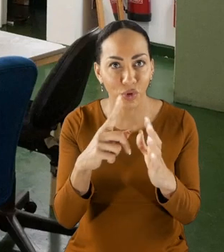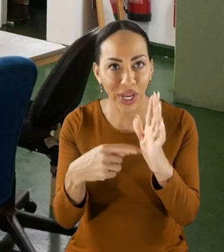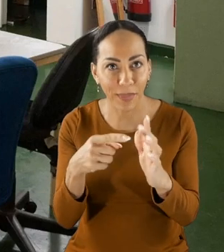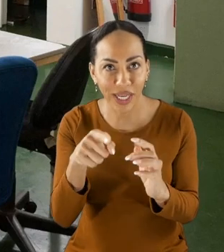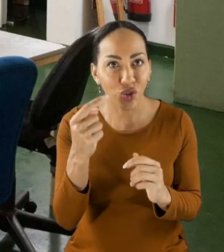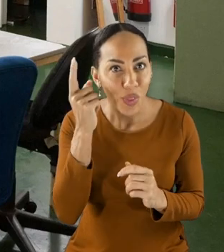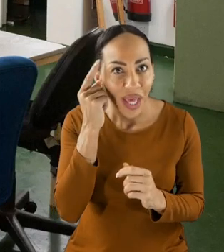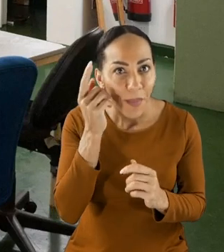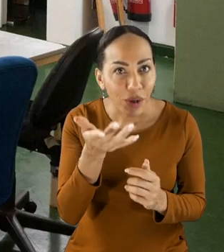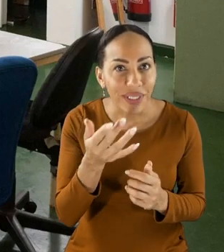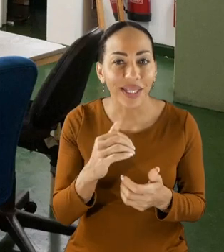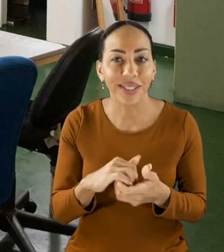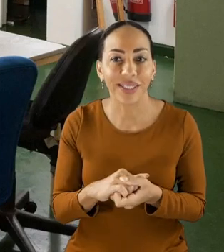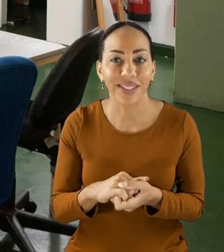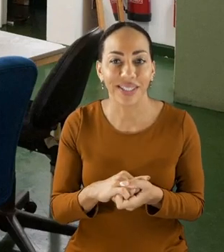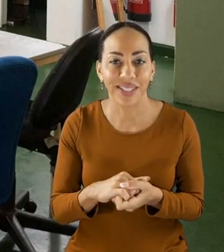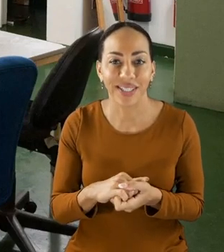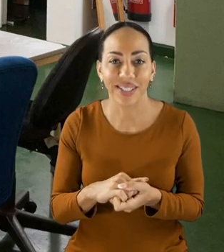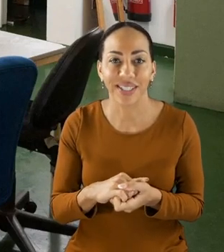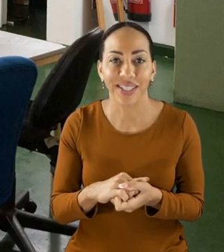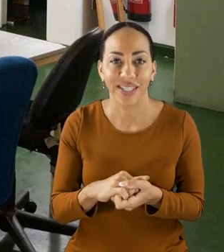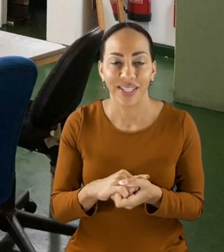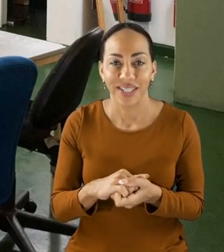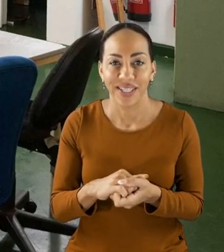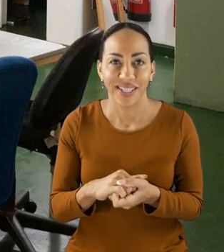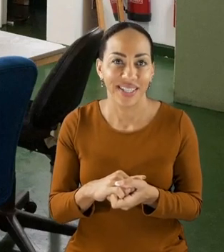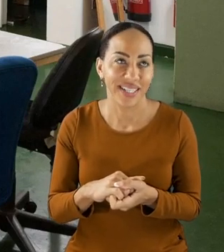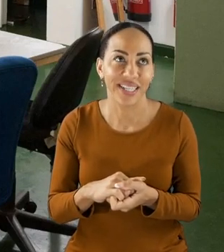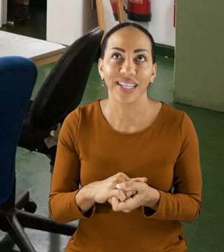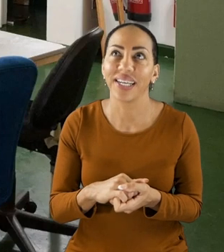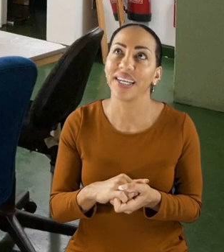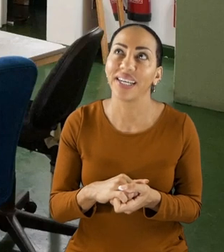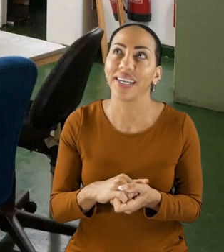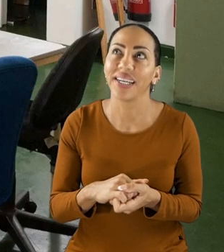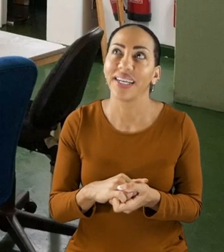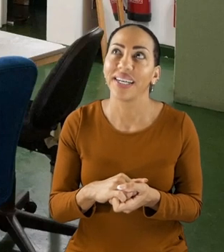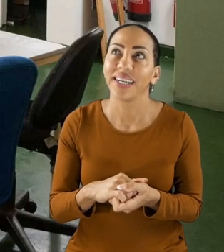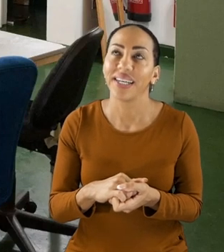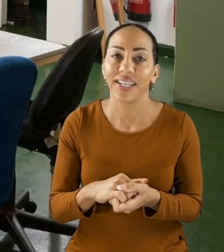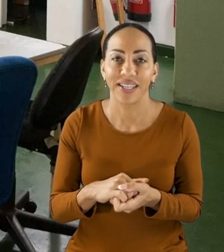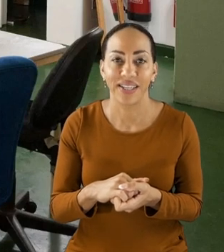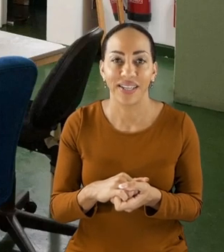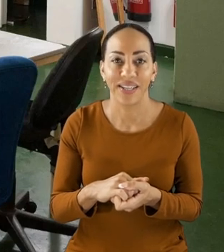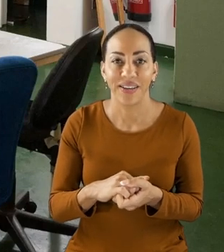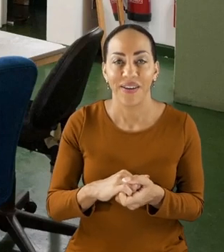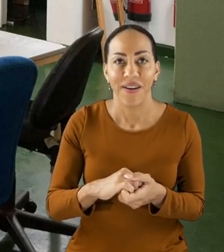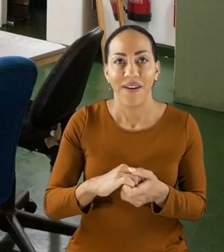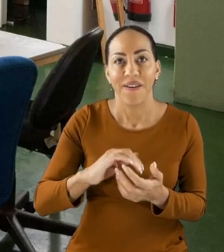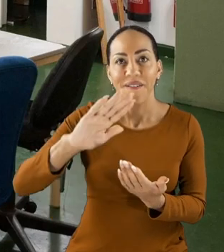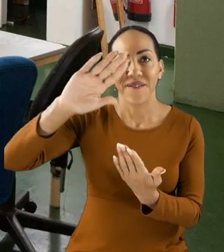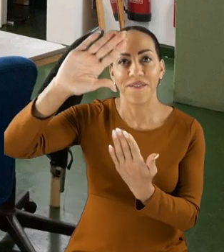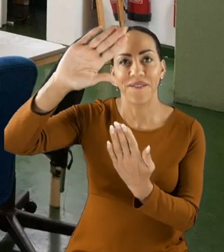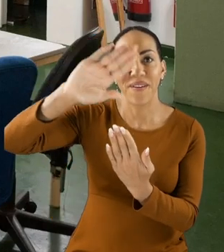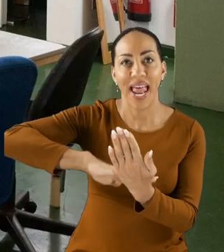might think about it, how that could be expanded out, what that looks like as a kind of almost a, how do you make that flat screen